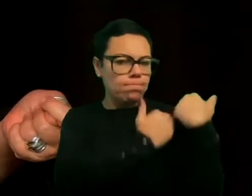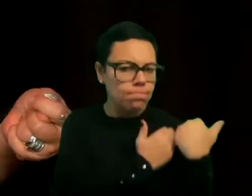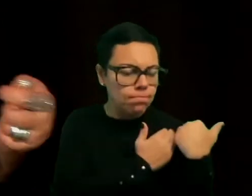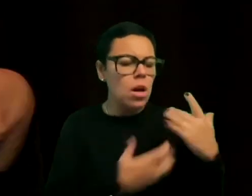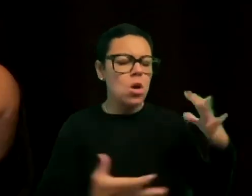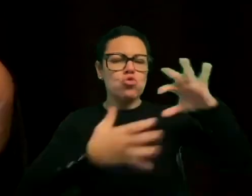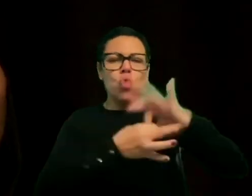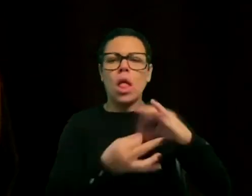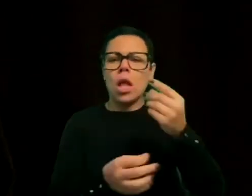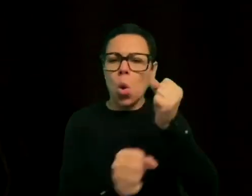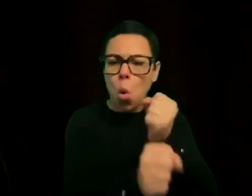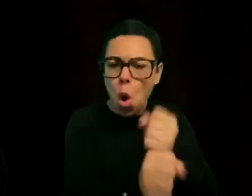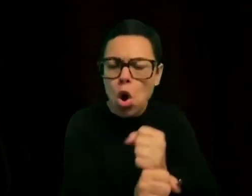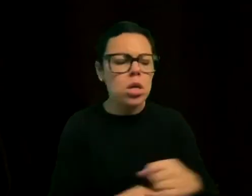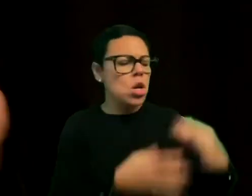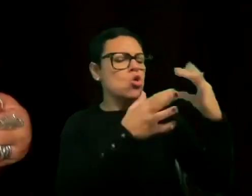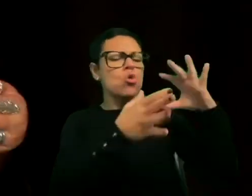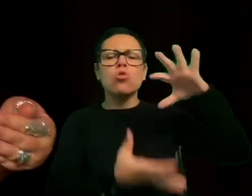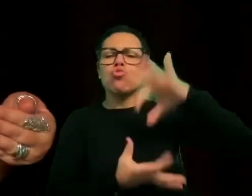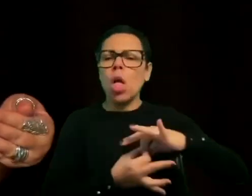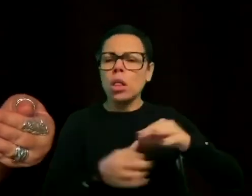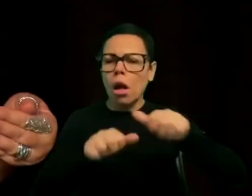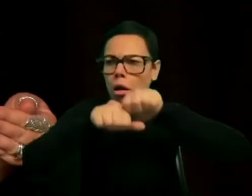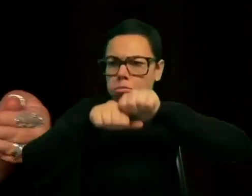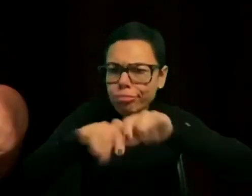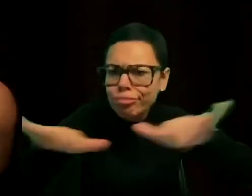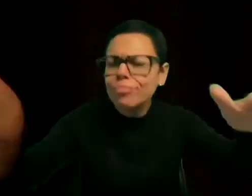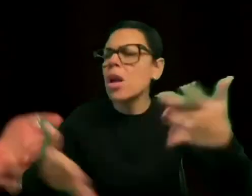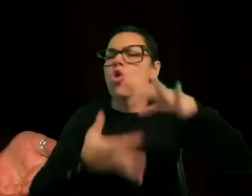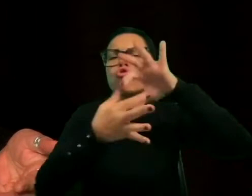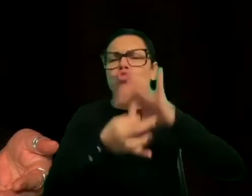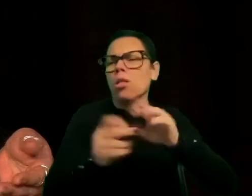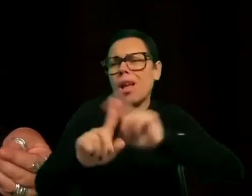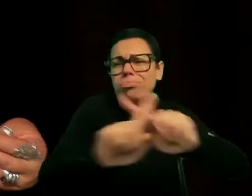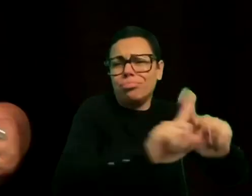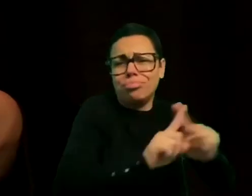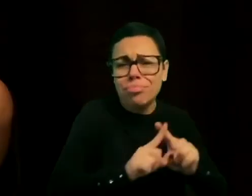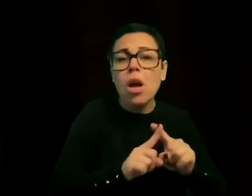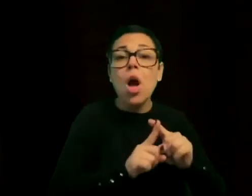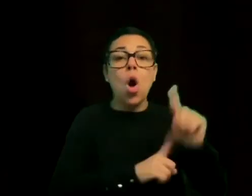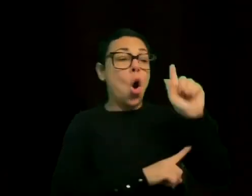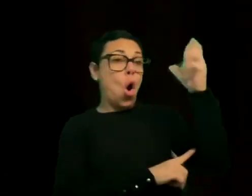Gender Equality Agency, we also work with these government entities on gender mainstreaming.